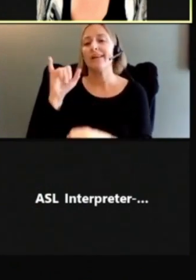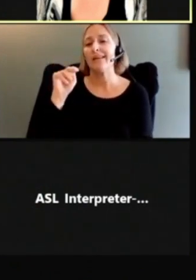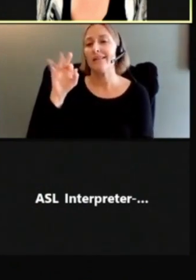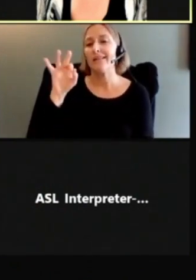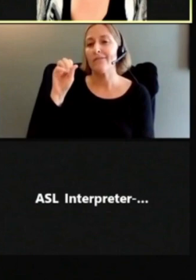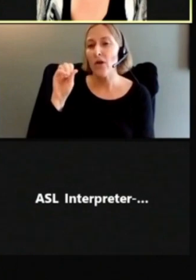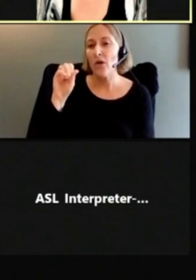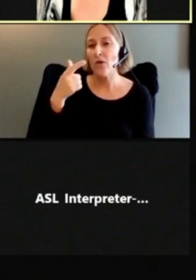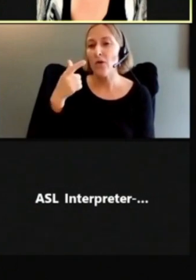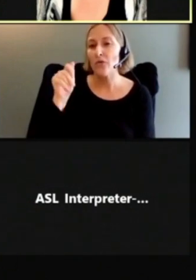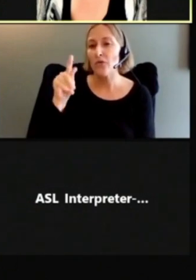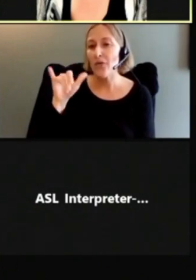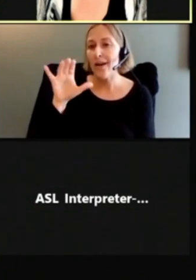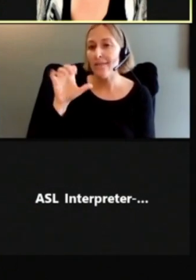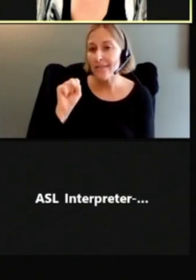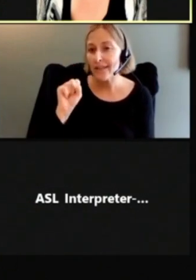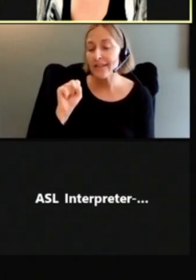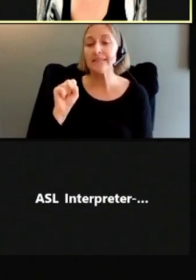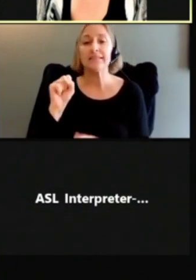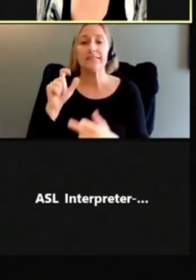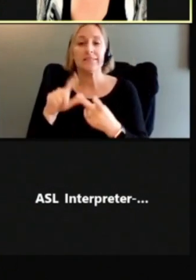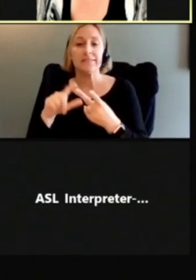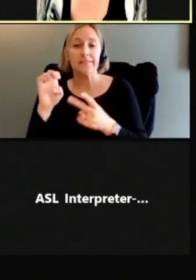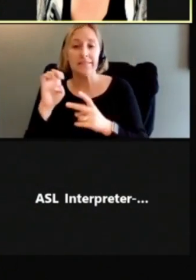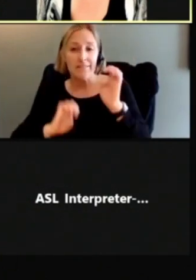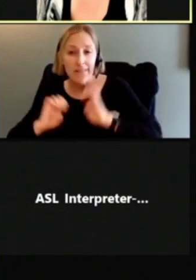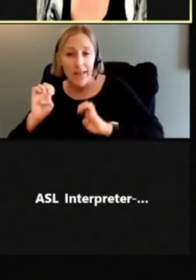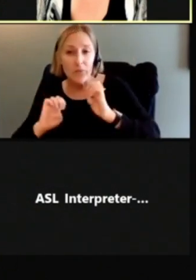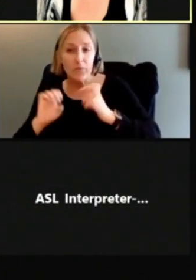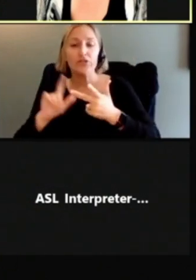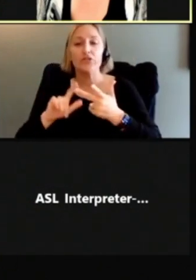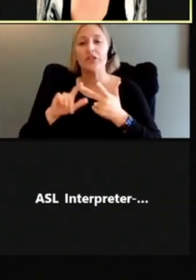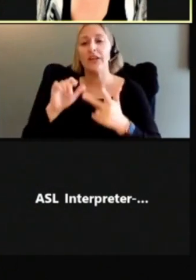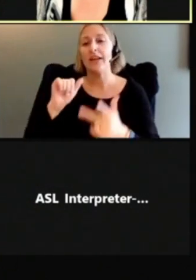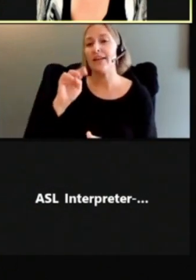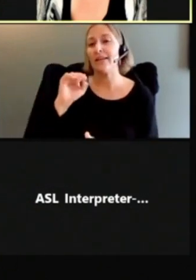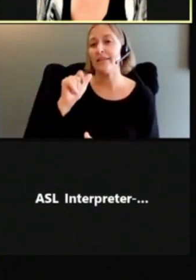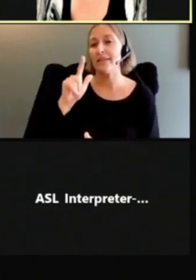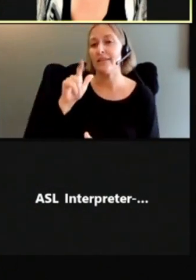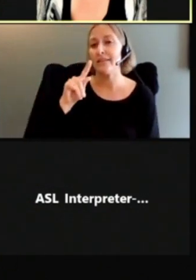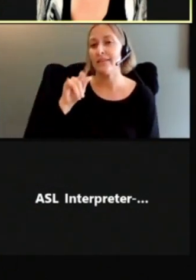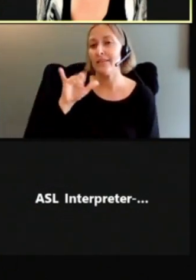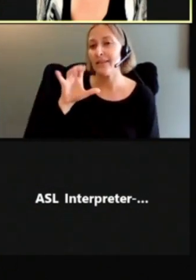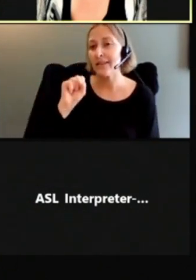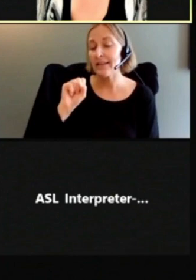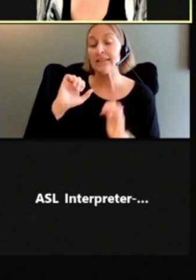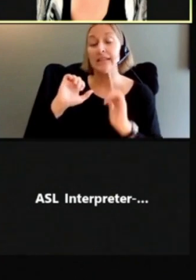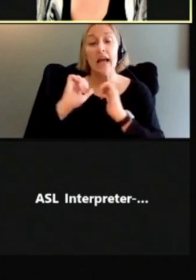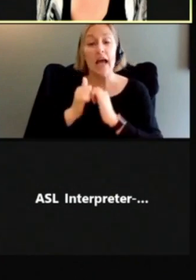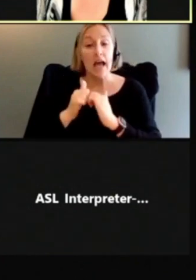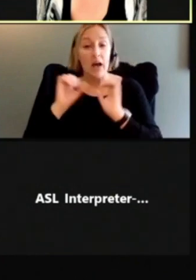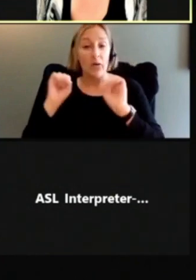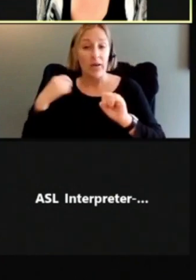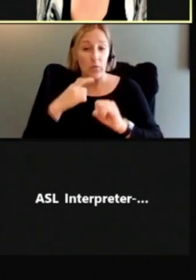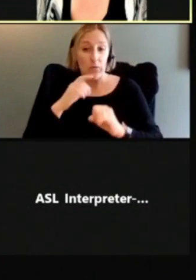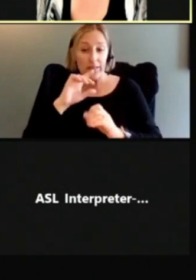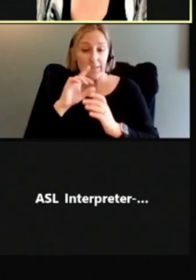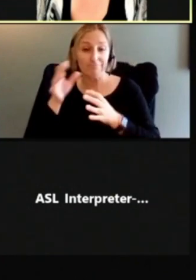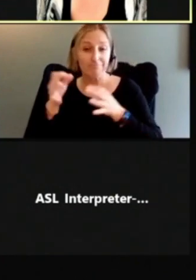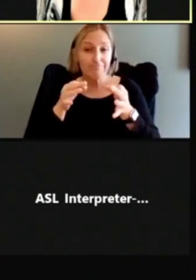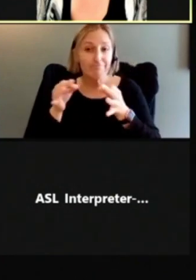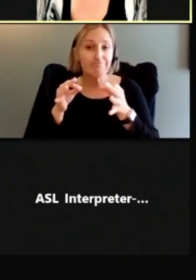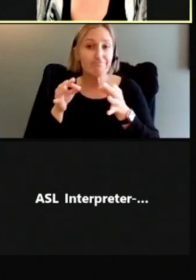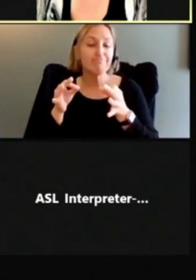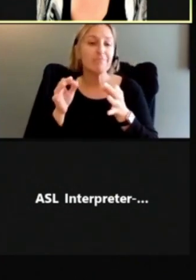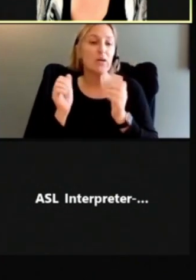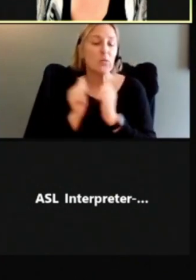for evaluation and analytics? How do you design effective training with minimal demographic information and no ability to